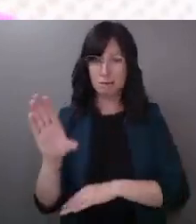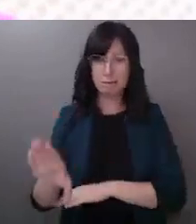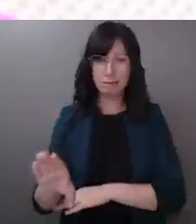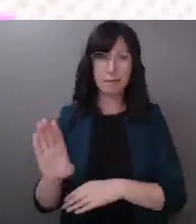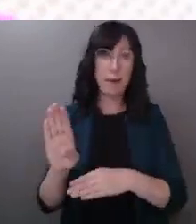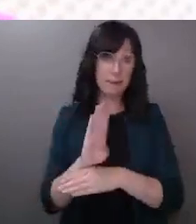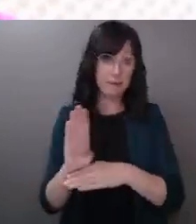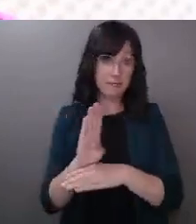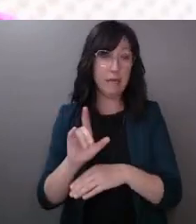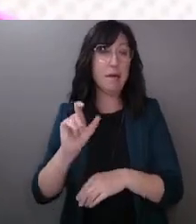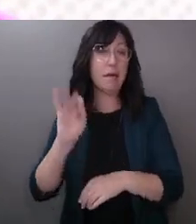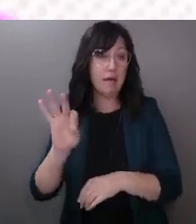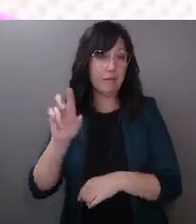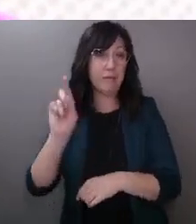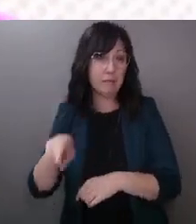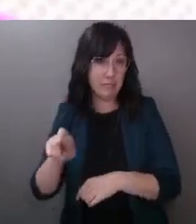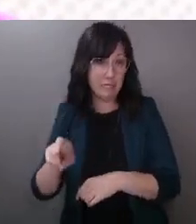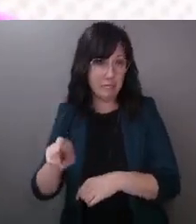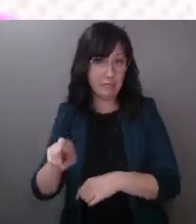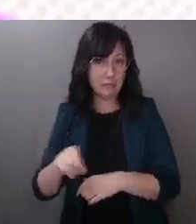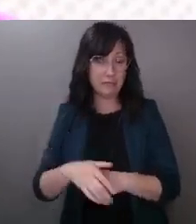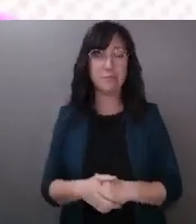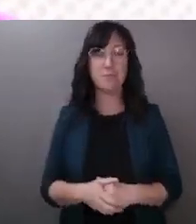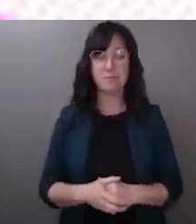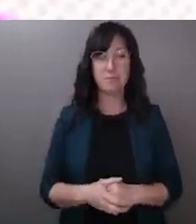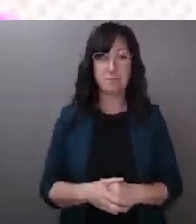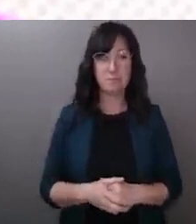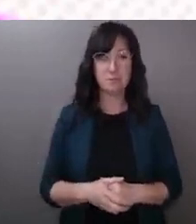if needed to accommodate customer volumes.